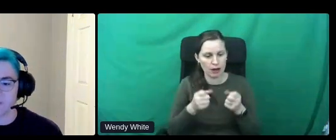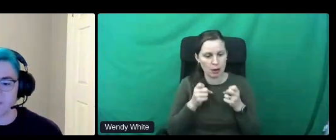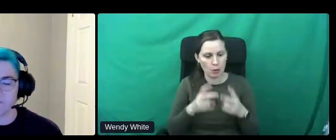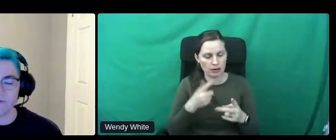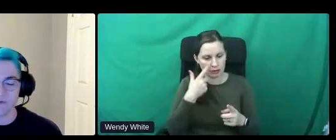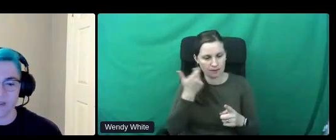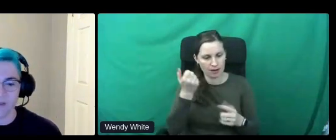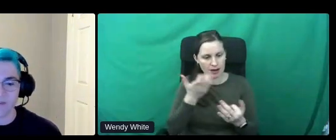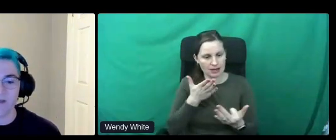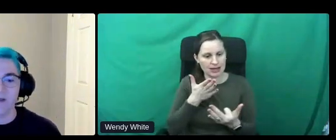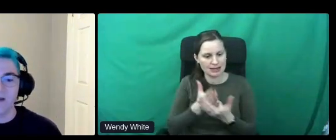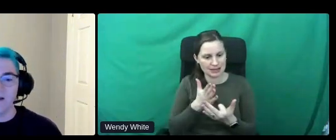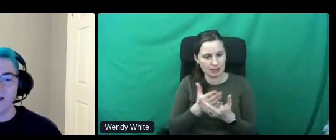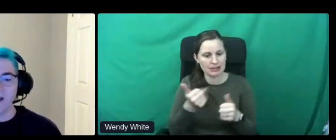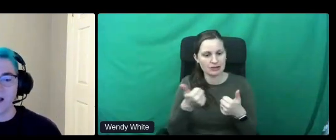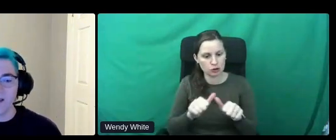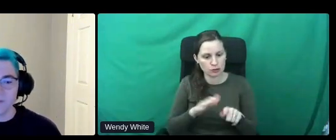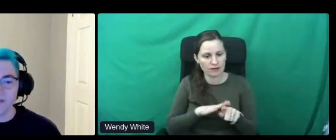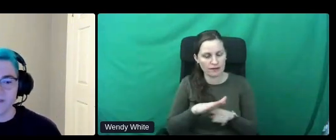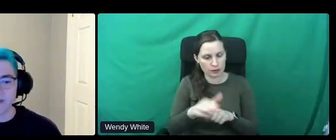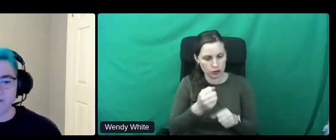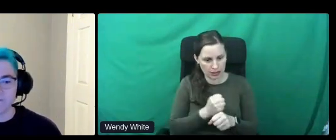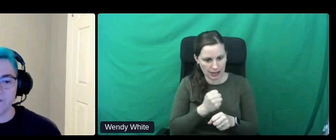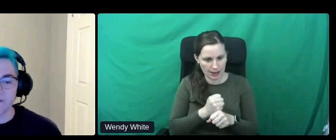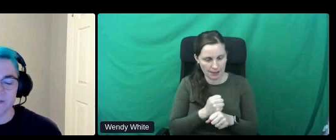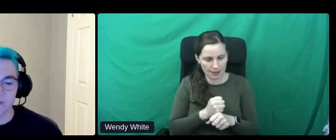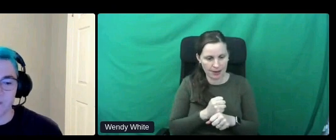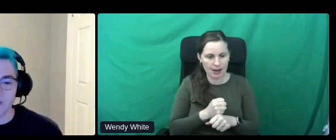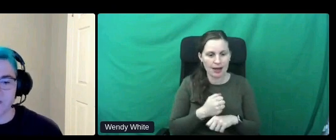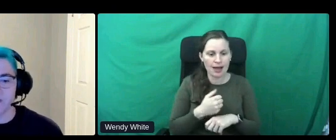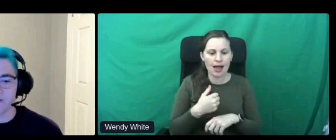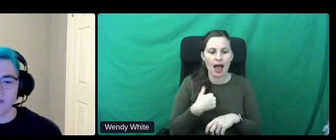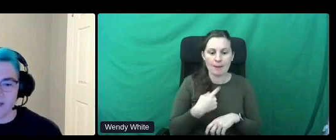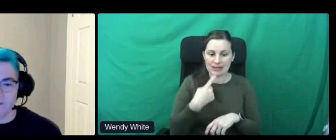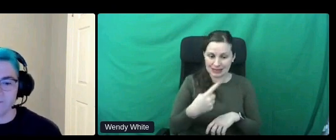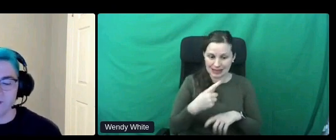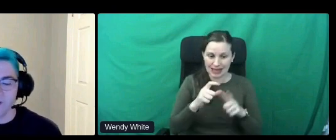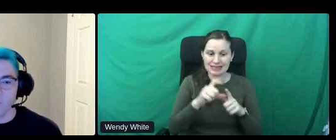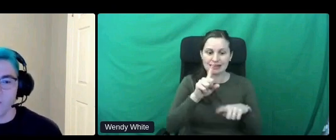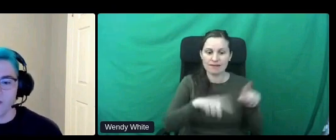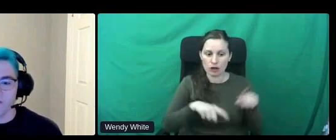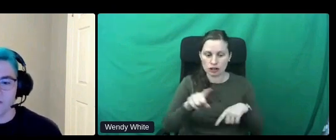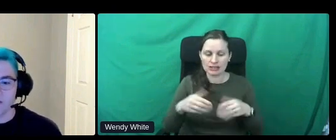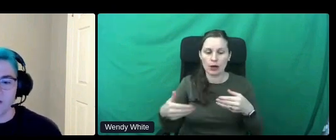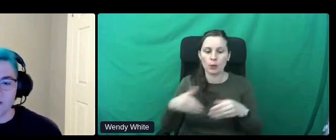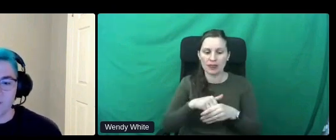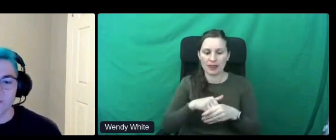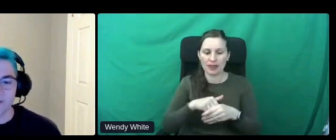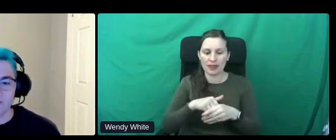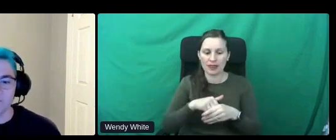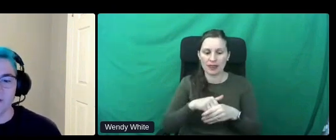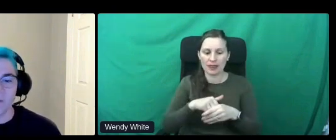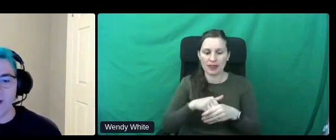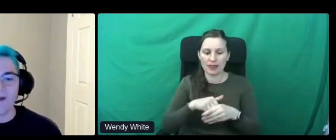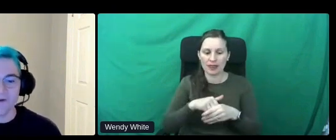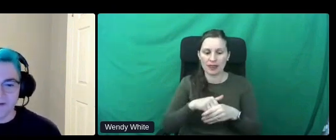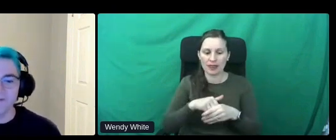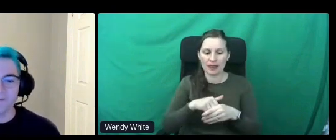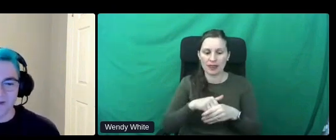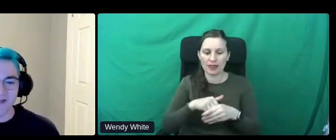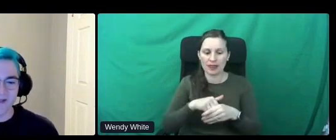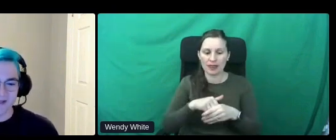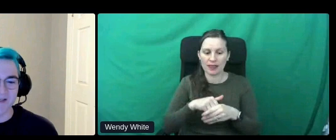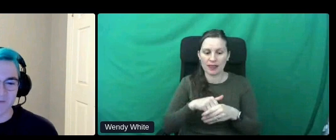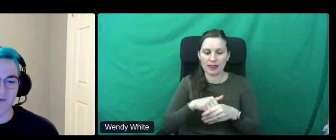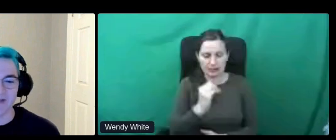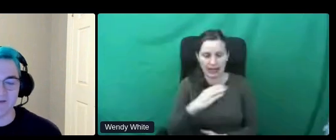accessibility solutions for future games. I'm going to say diversity within the staff was 100% required